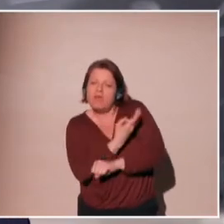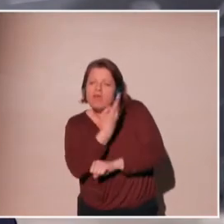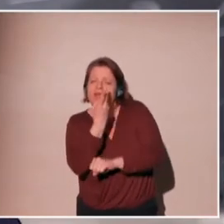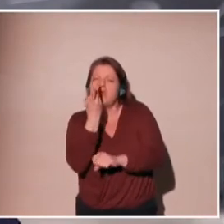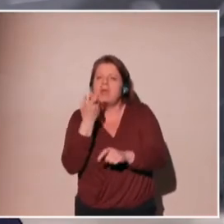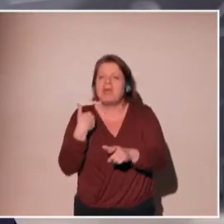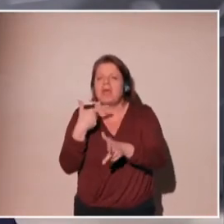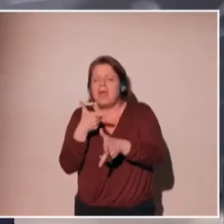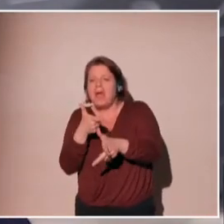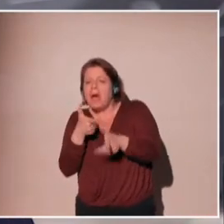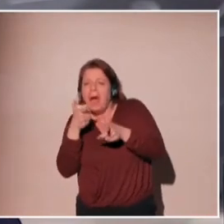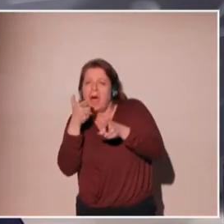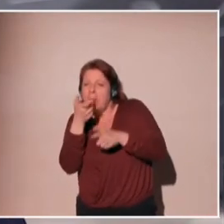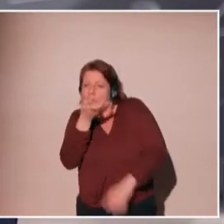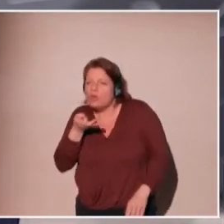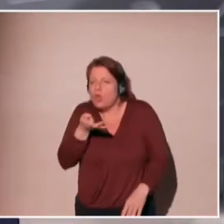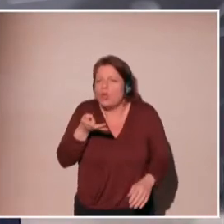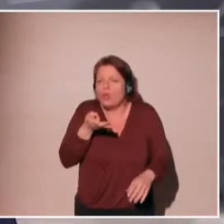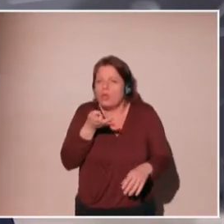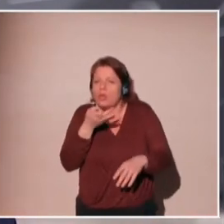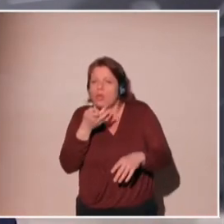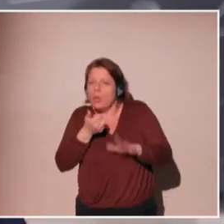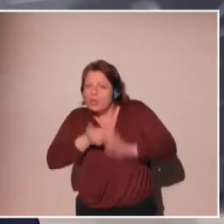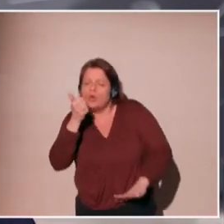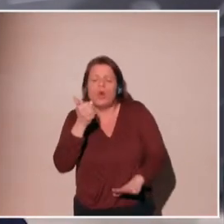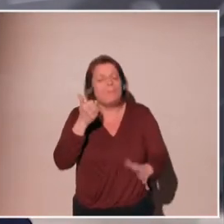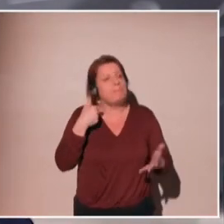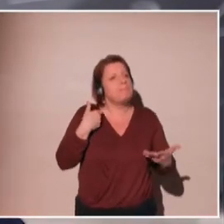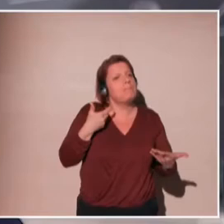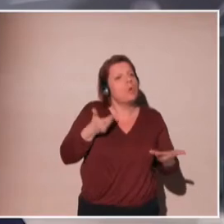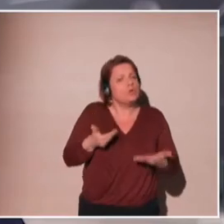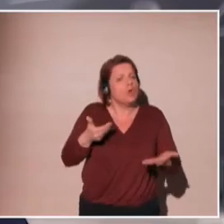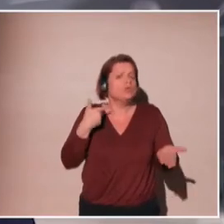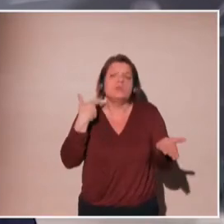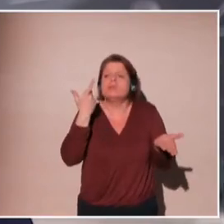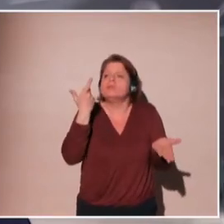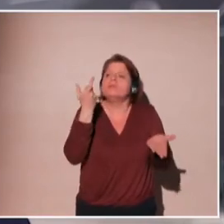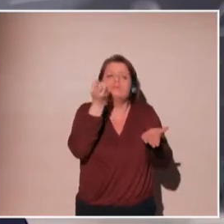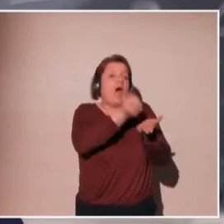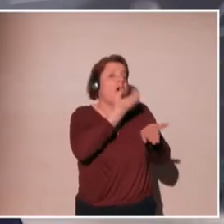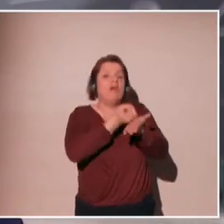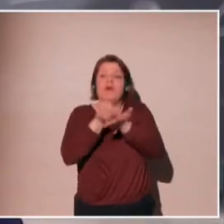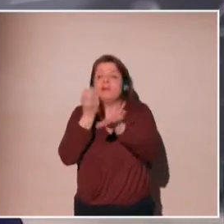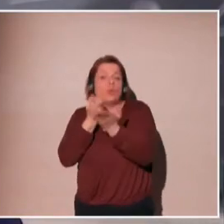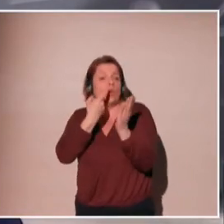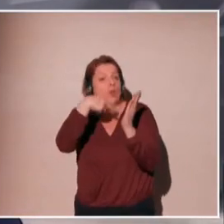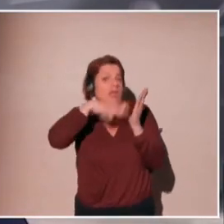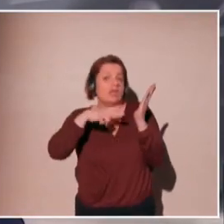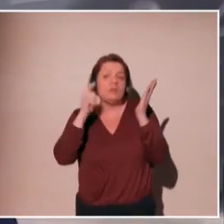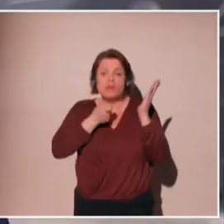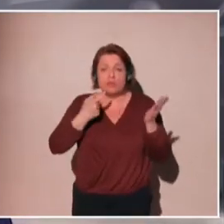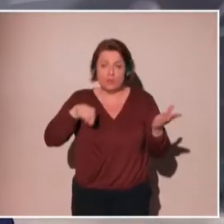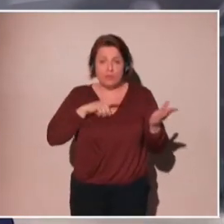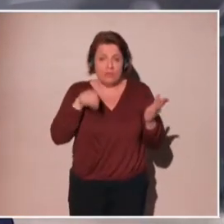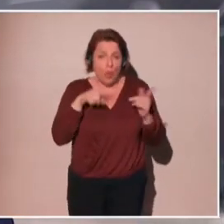some last event we had online, we need to take care. But more than that, we don't need to